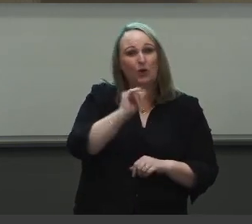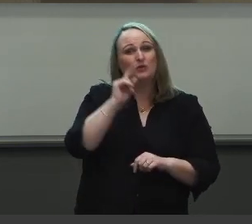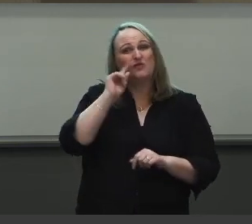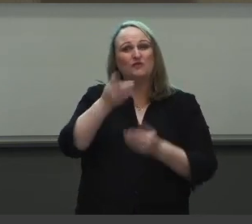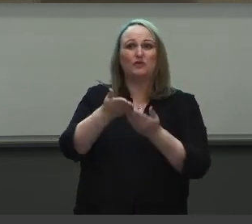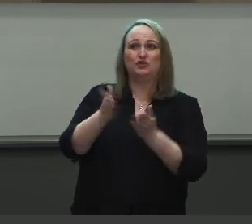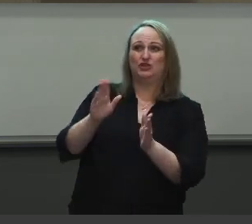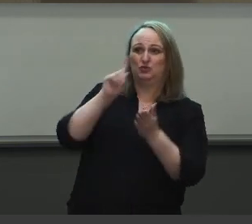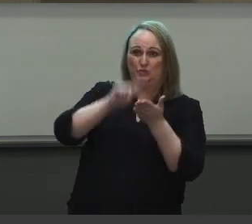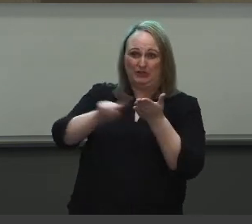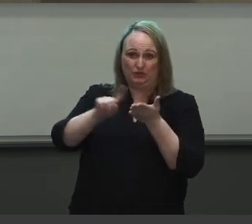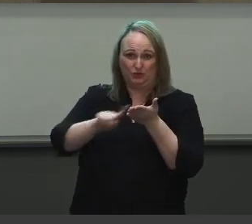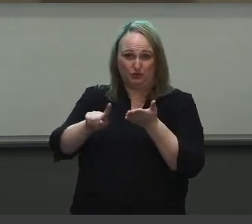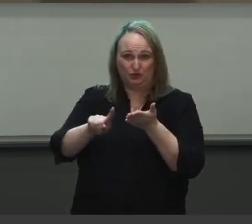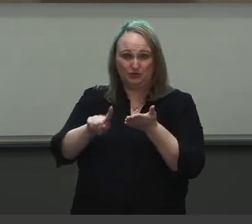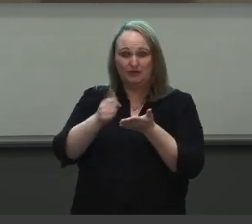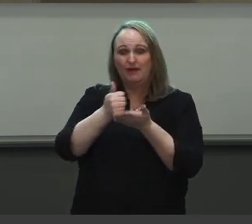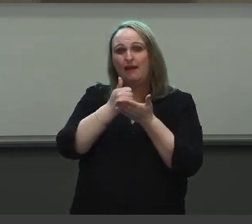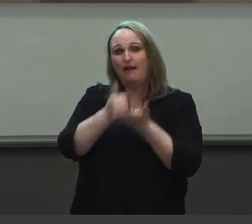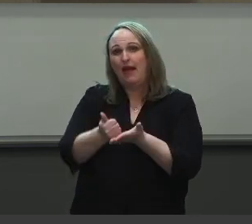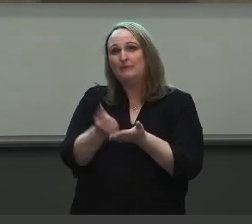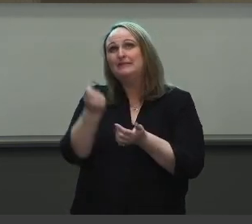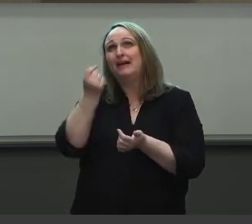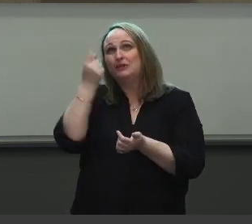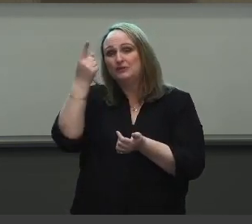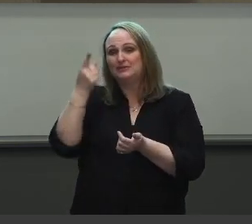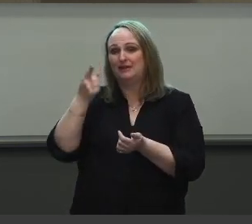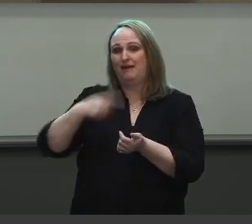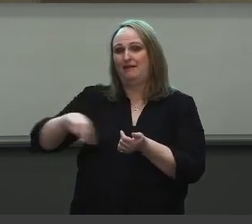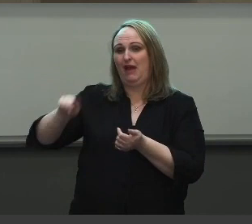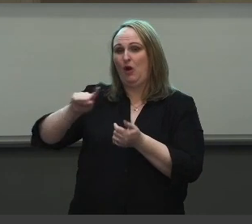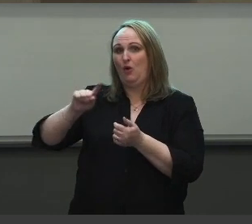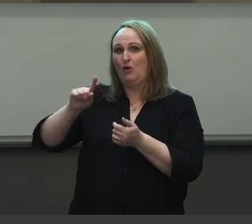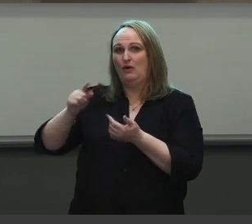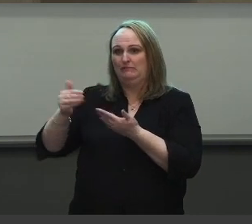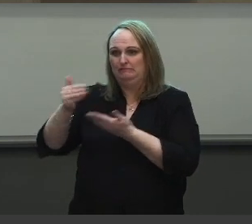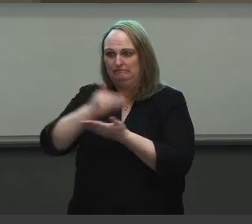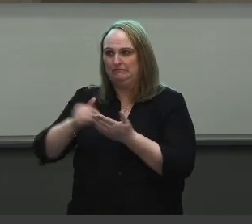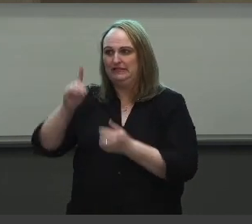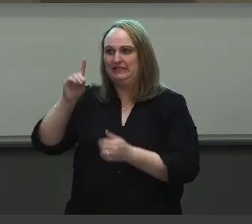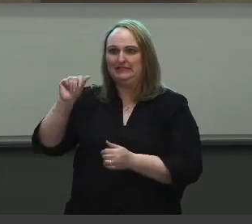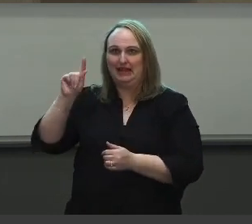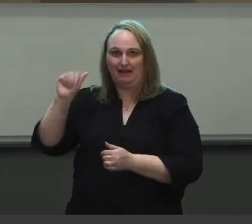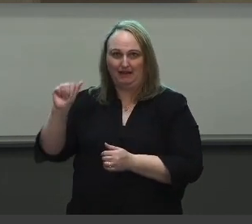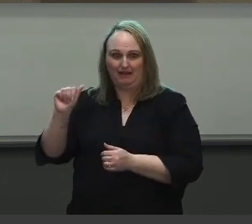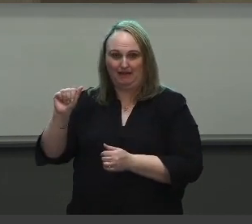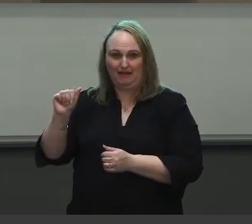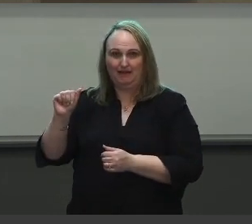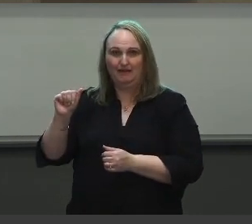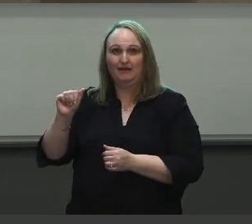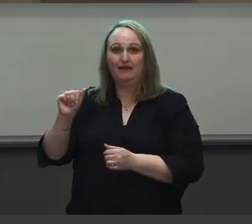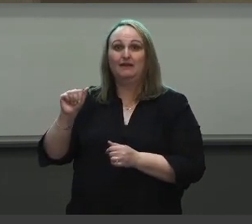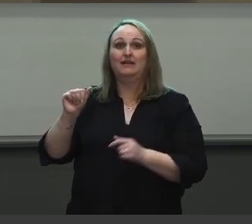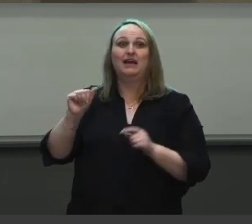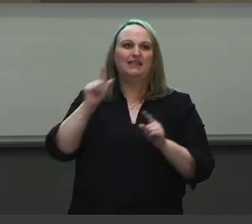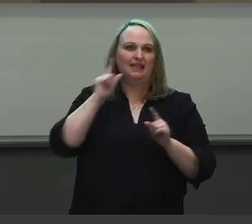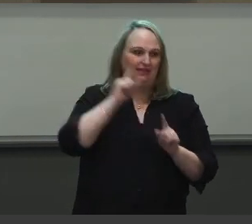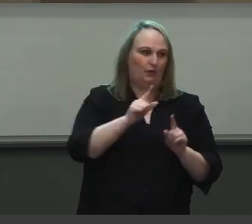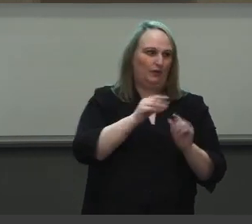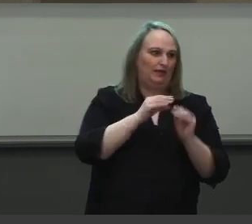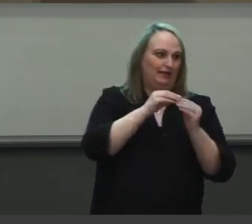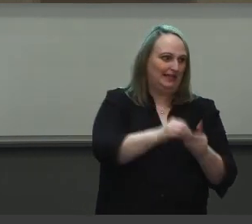as well by helping us to better understand the data that we collect in the lab, which will then further inform clinical